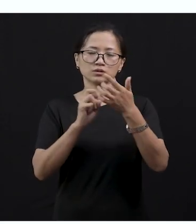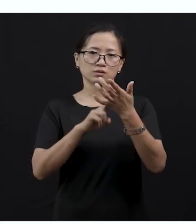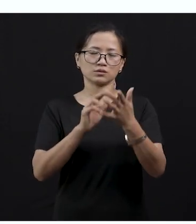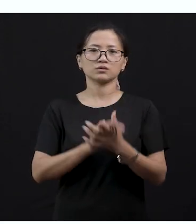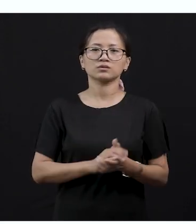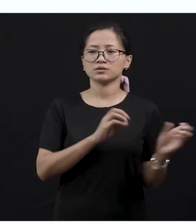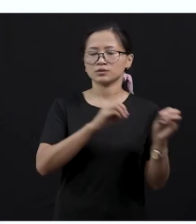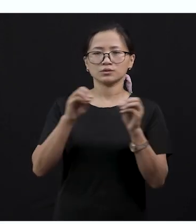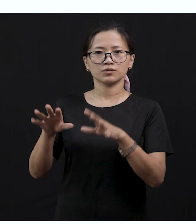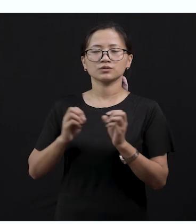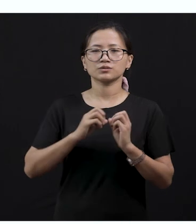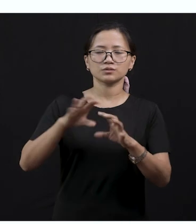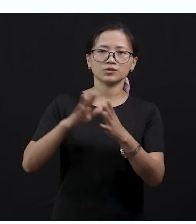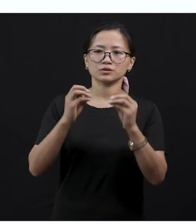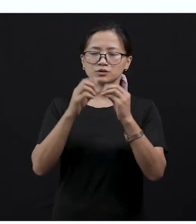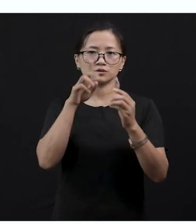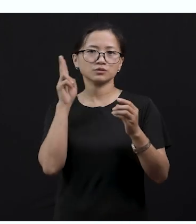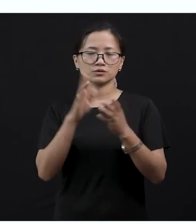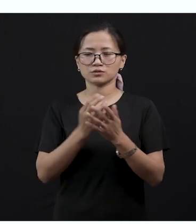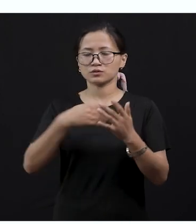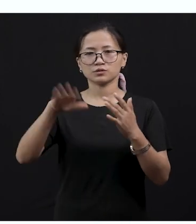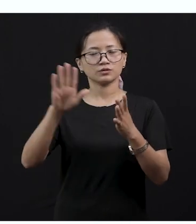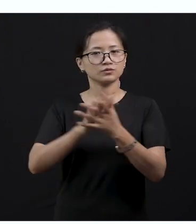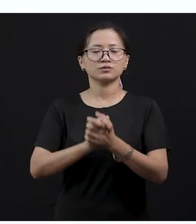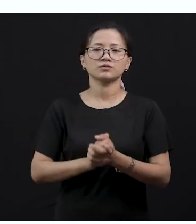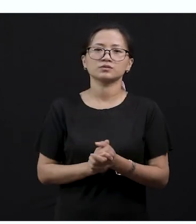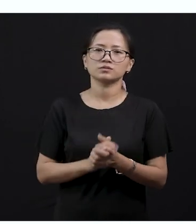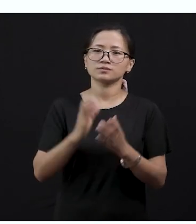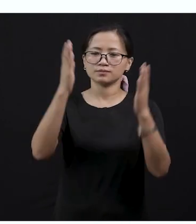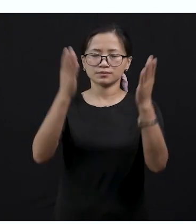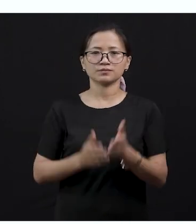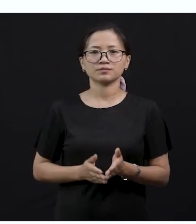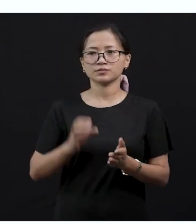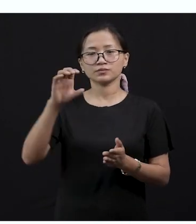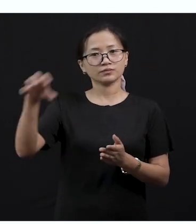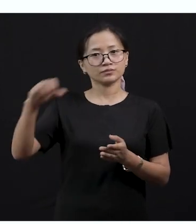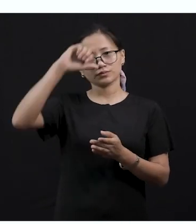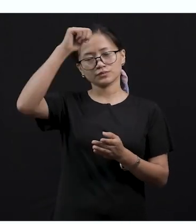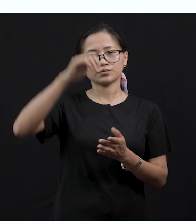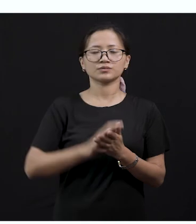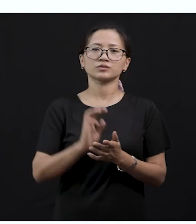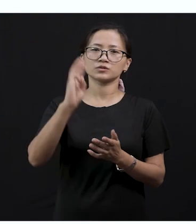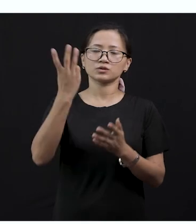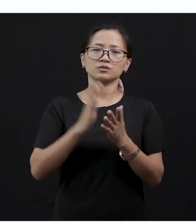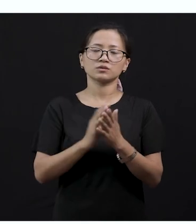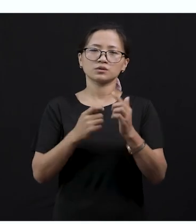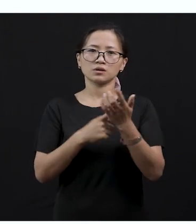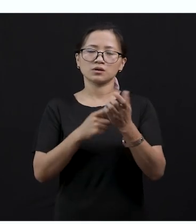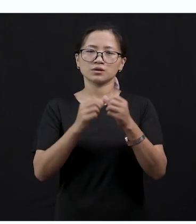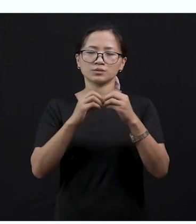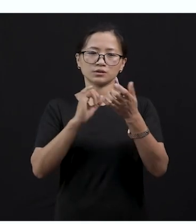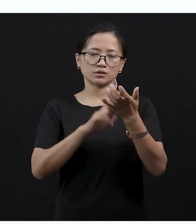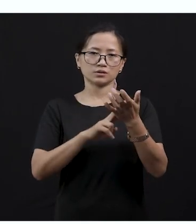to remove the British rule from Indian country. Okay? Then the third one, Rabindranath Tagore was